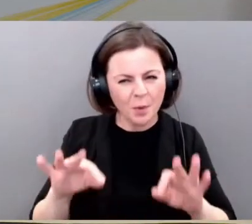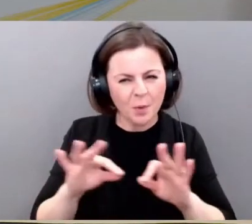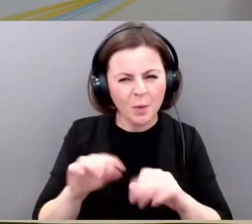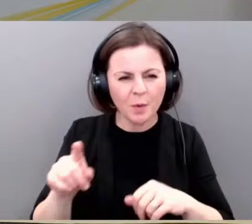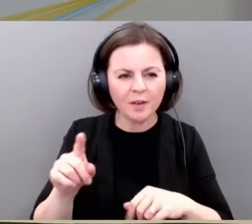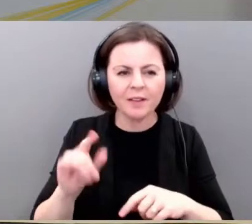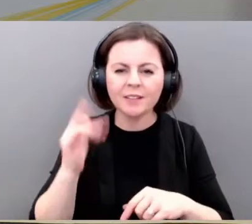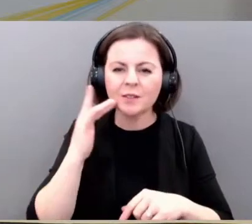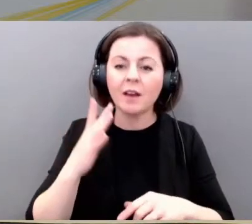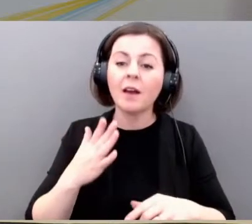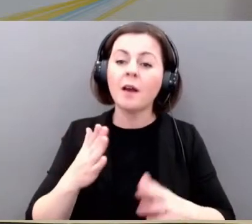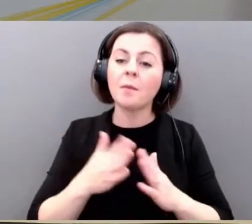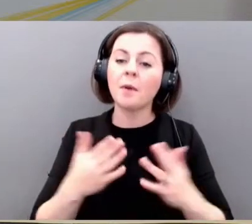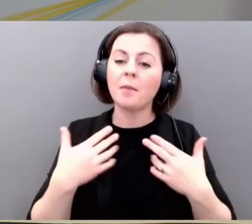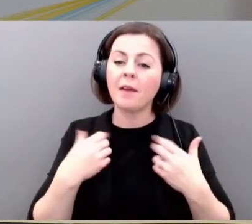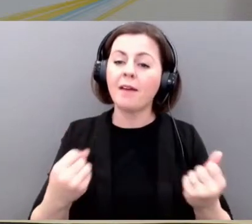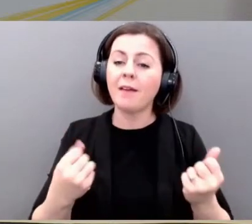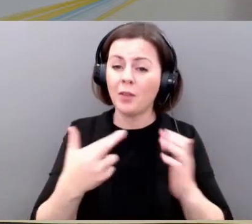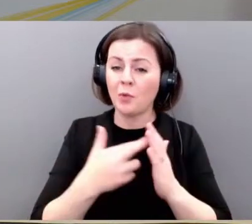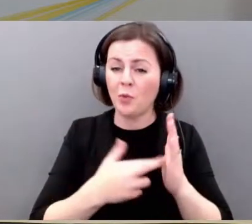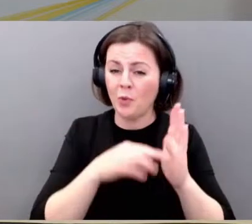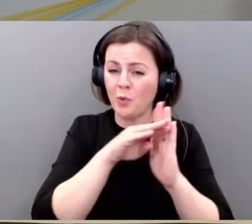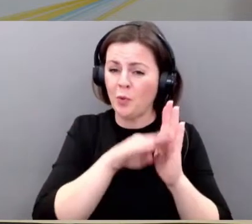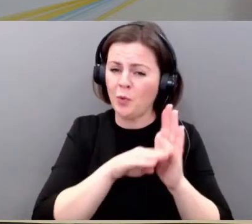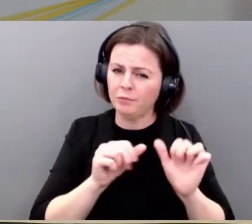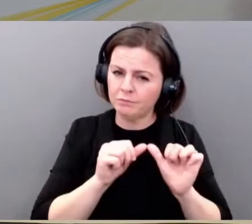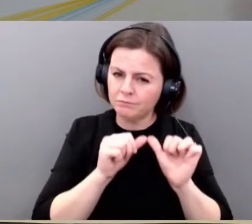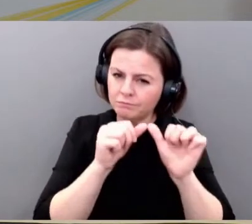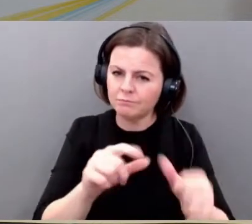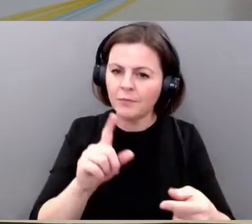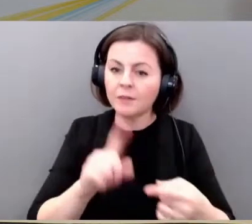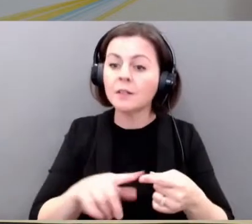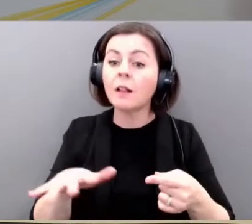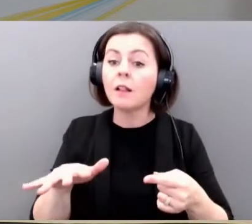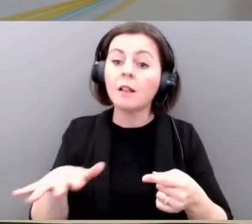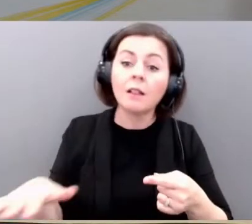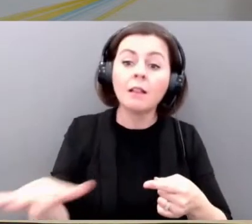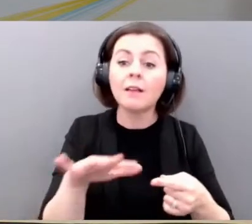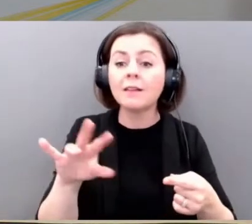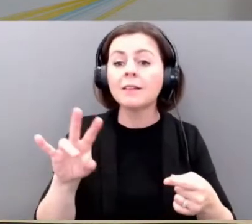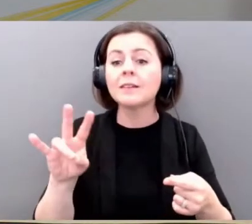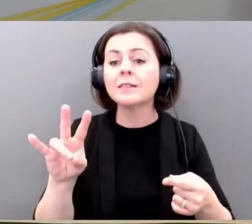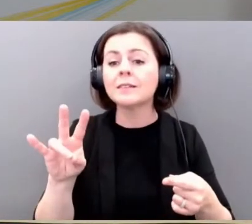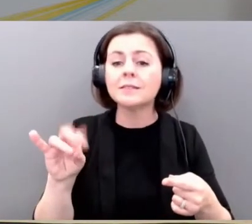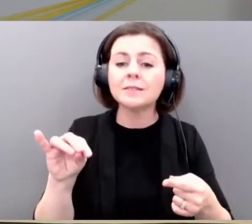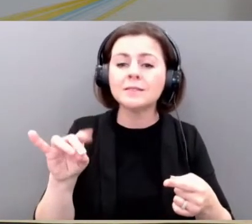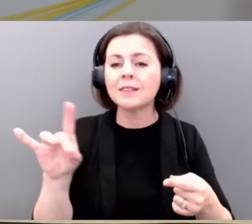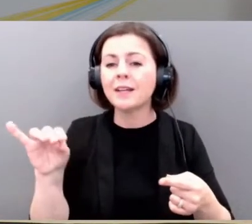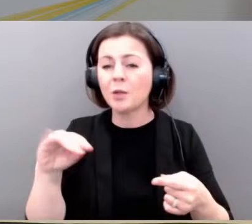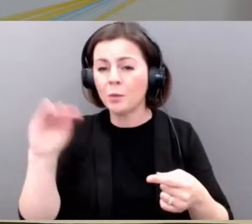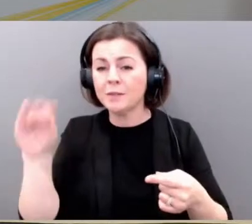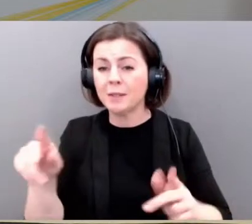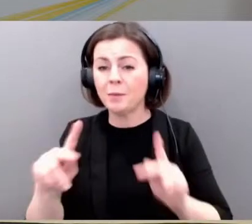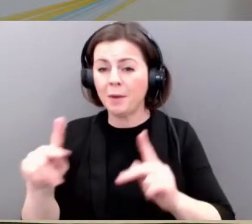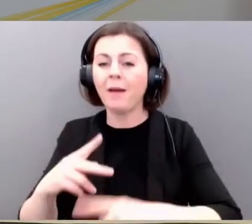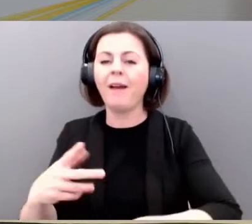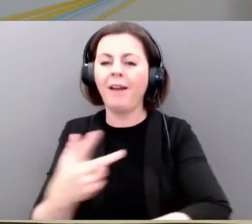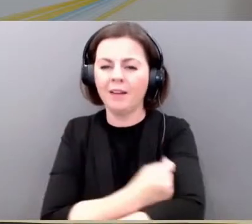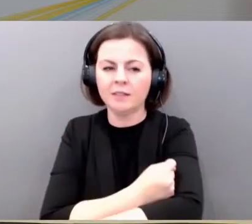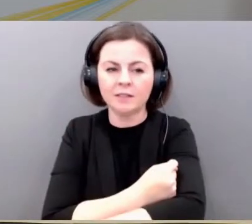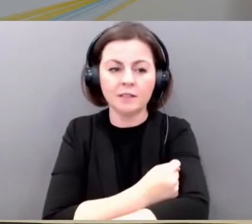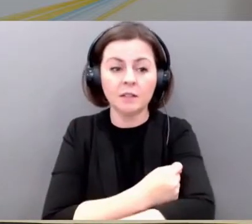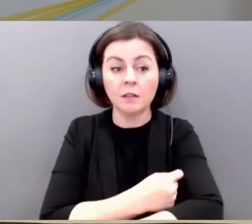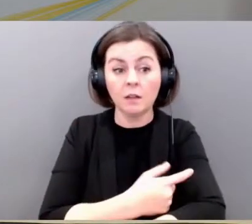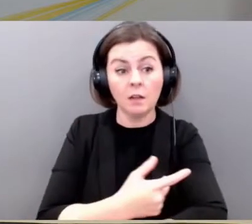in place until we can vaccinate a larger number of people. The long-term effectiveness of the vaccine is